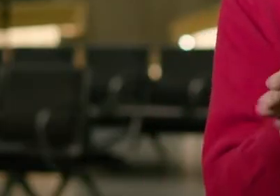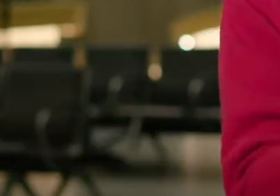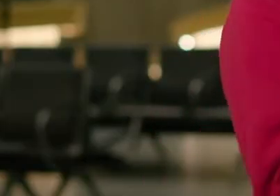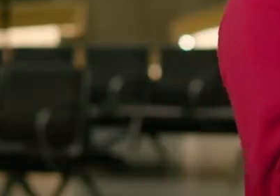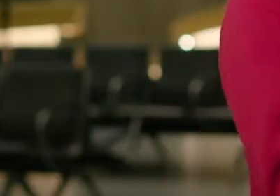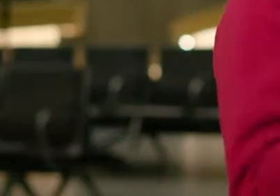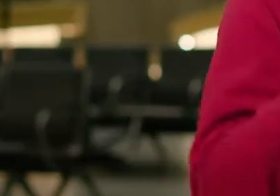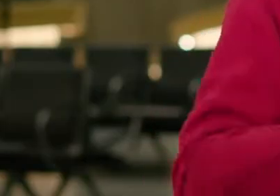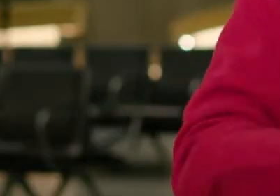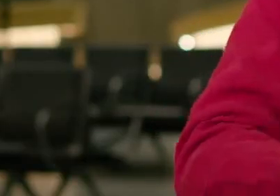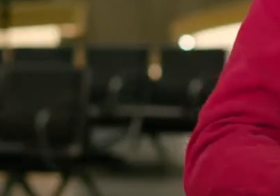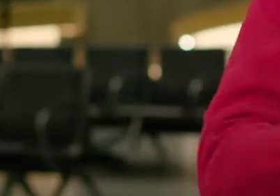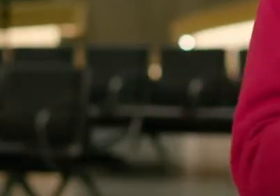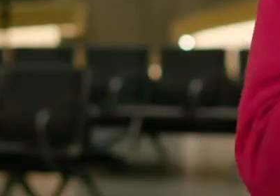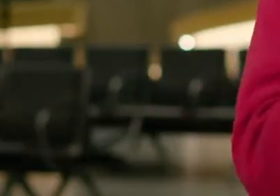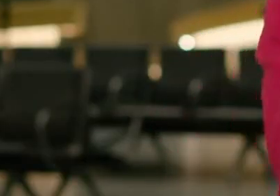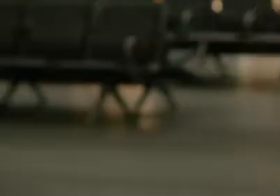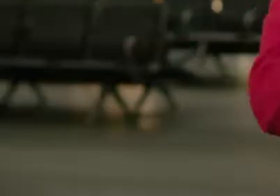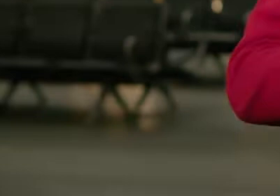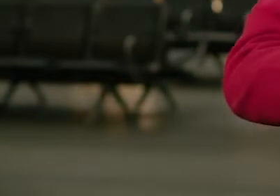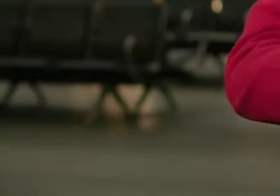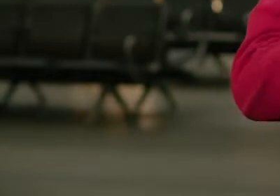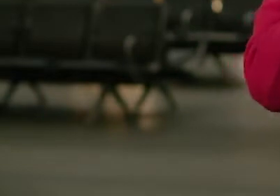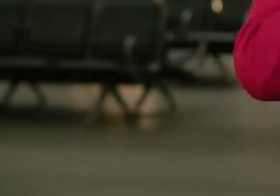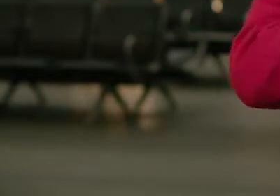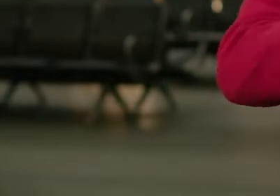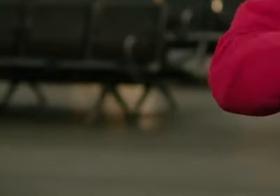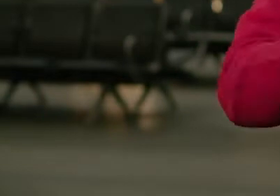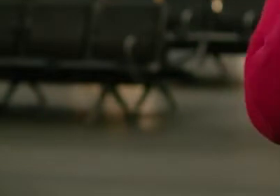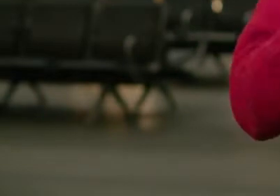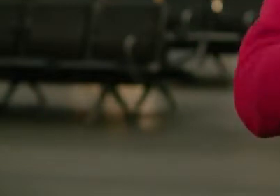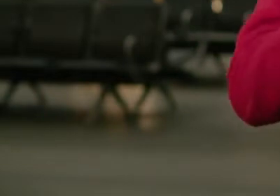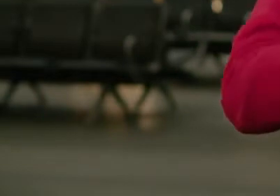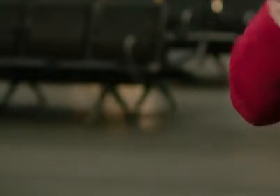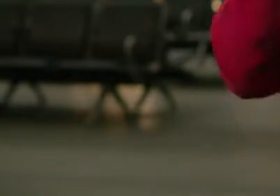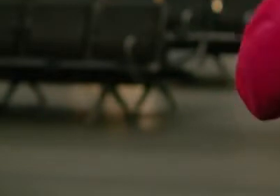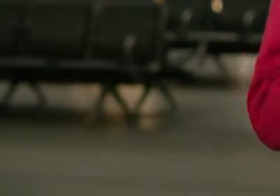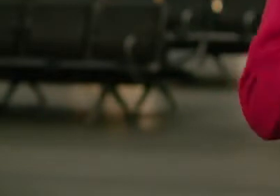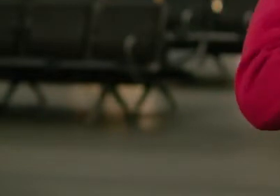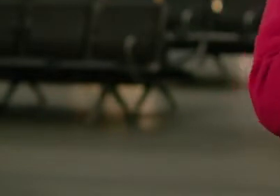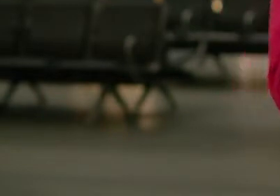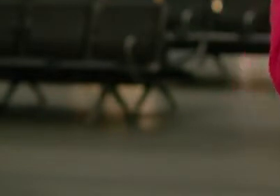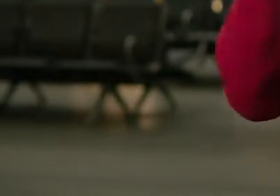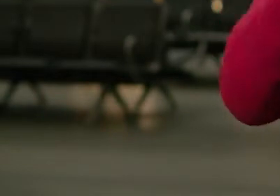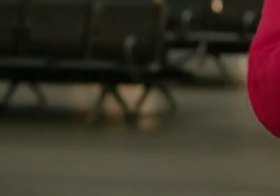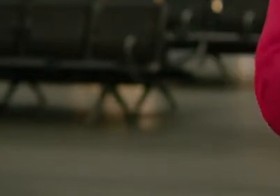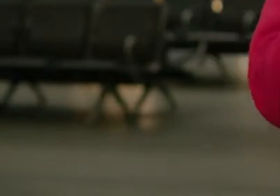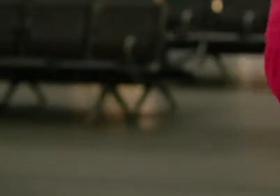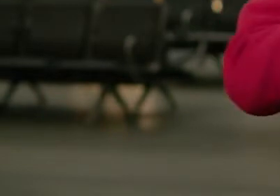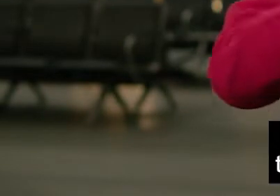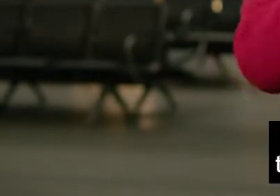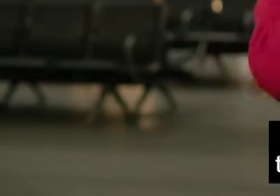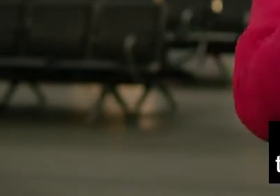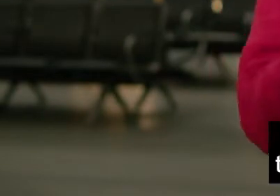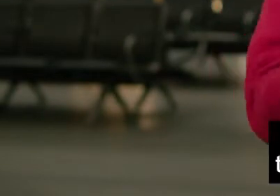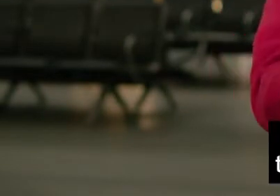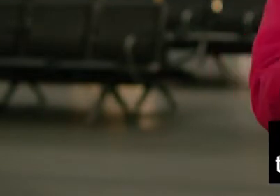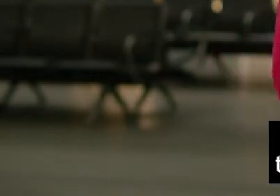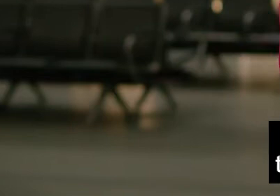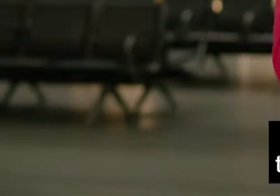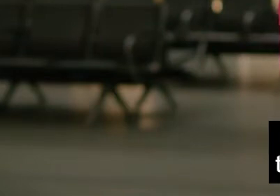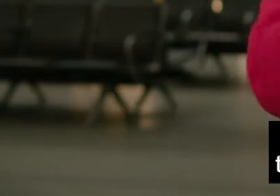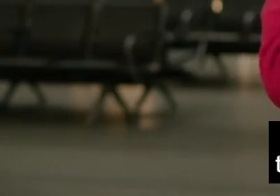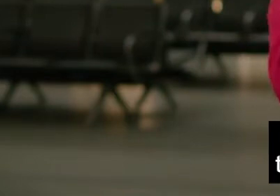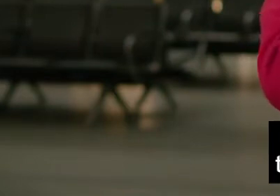It's important to focus on the capabilities and the abilities of the worker that they are intending to hire. And it's